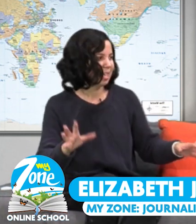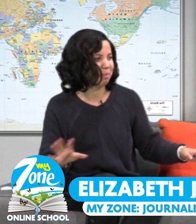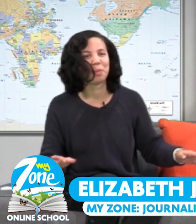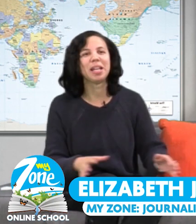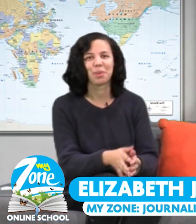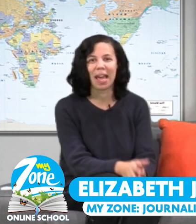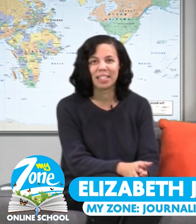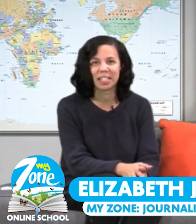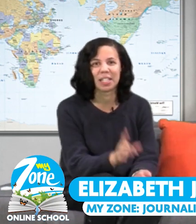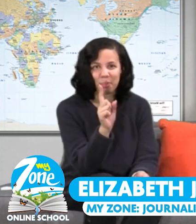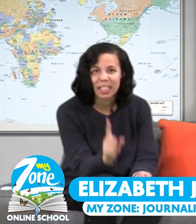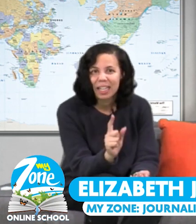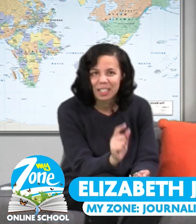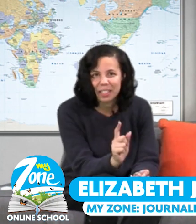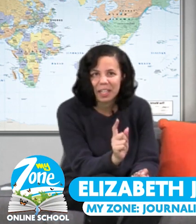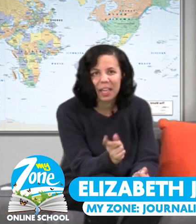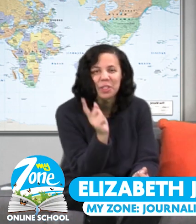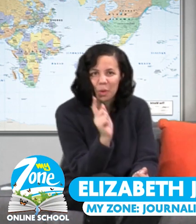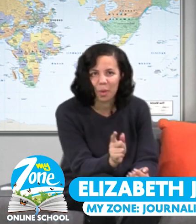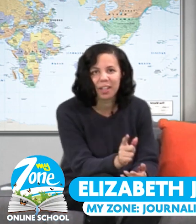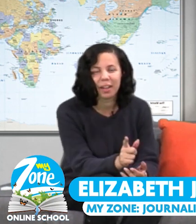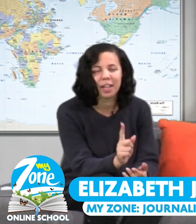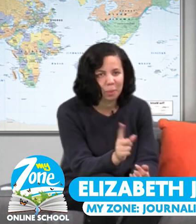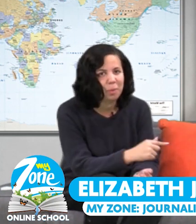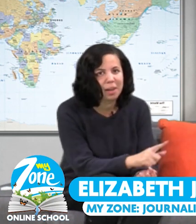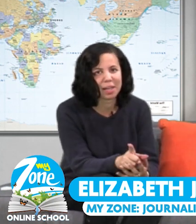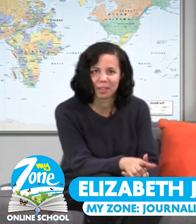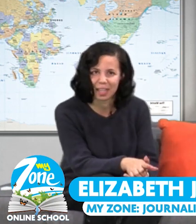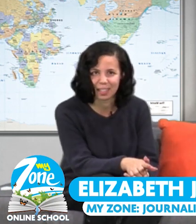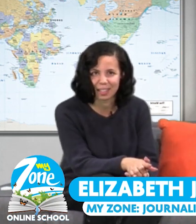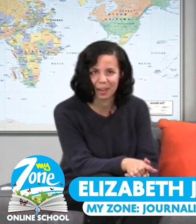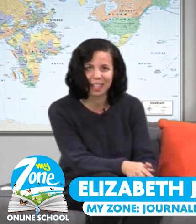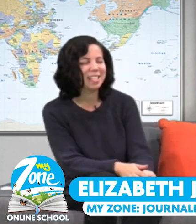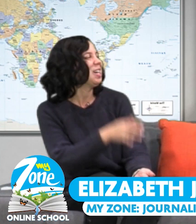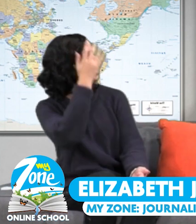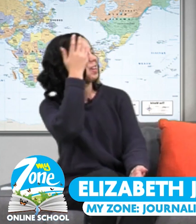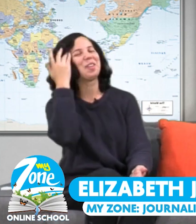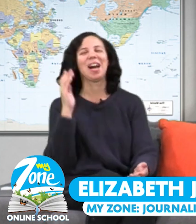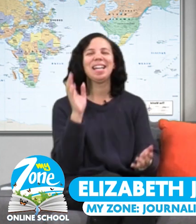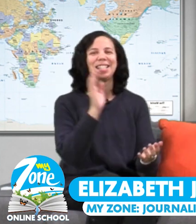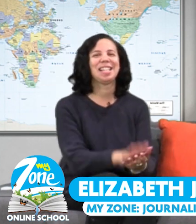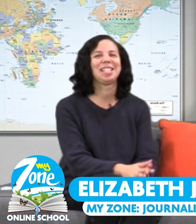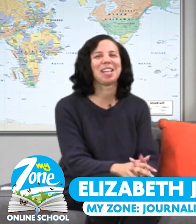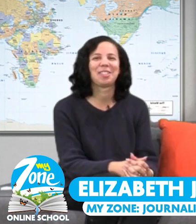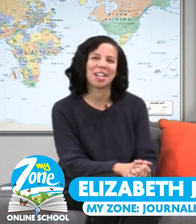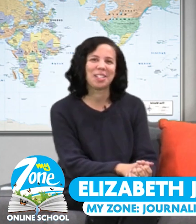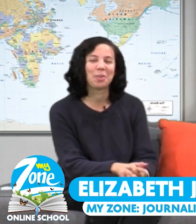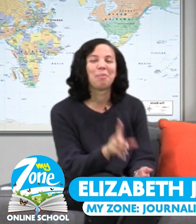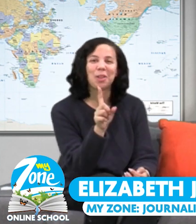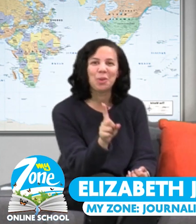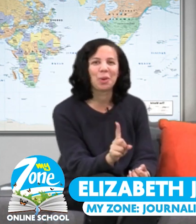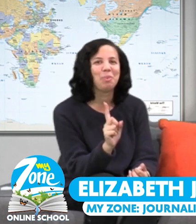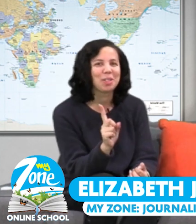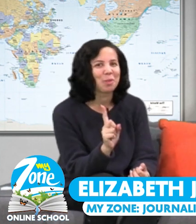have misplaced my hand sanitizer, but just in case you're wondering, we were about to sanitize our hands. So right, let's just get straight into